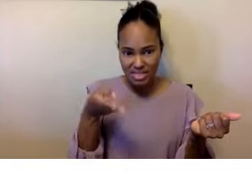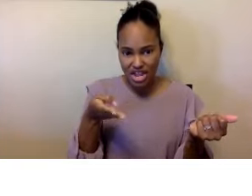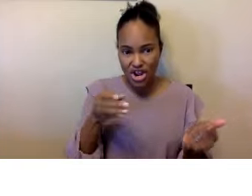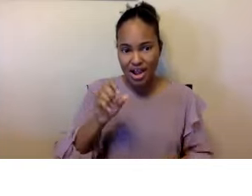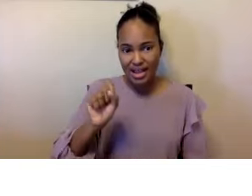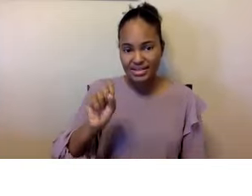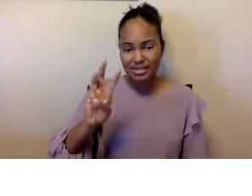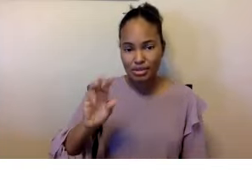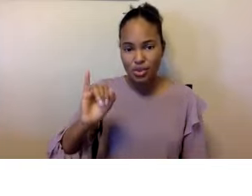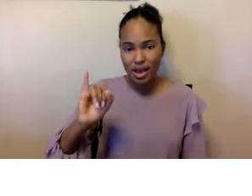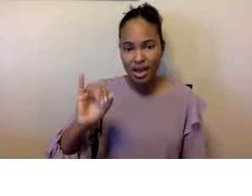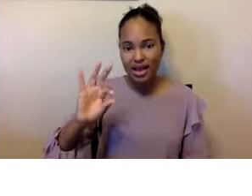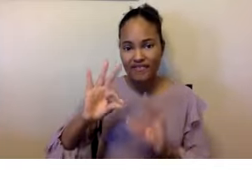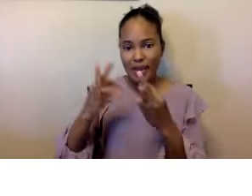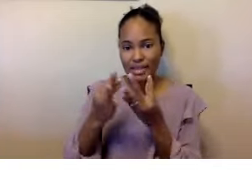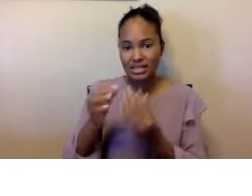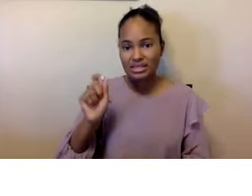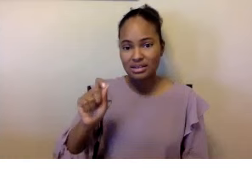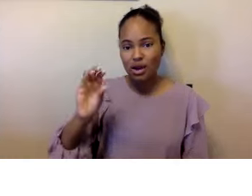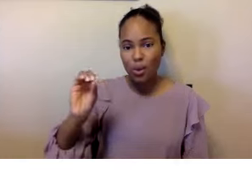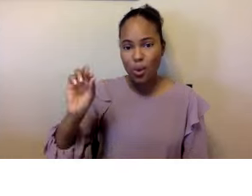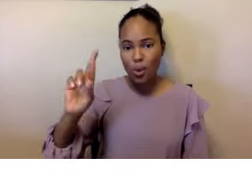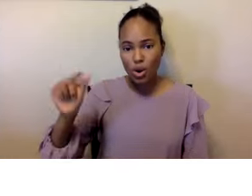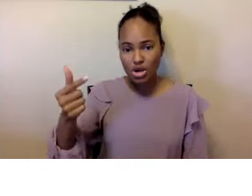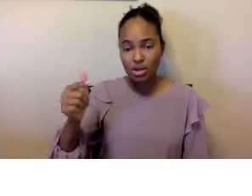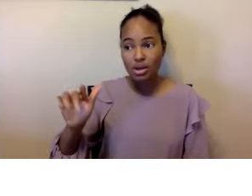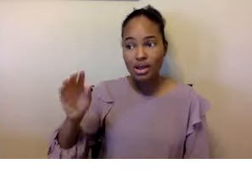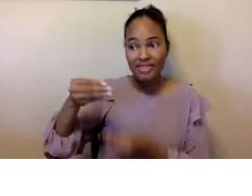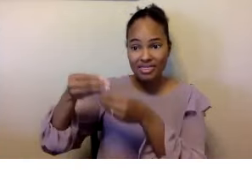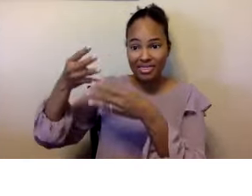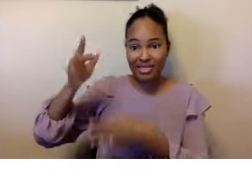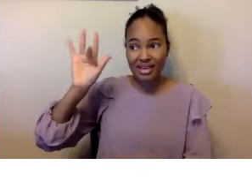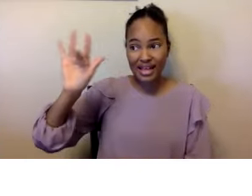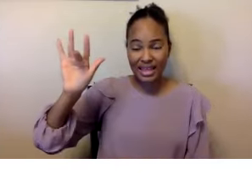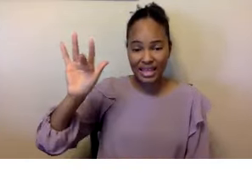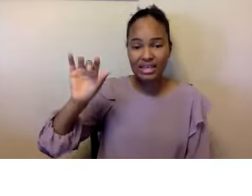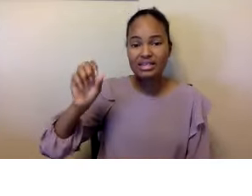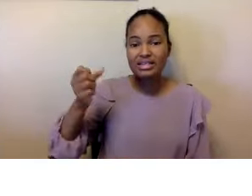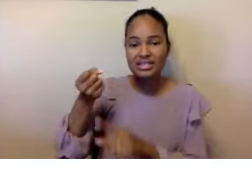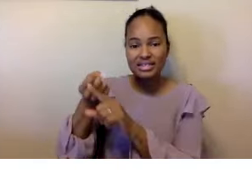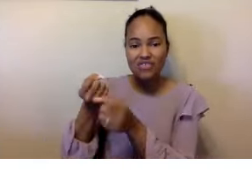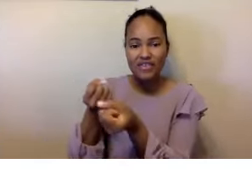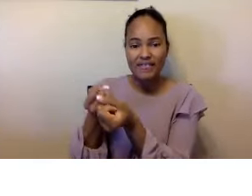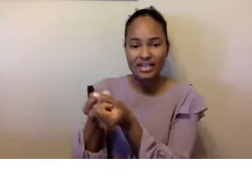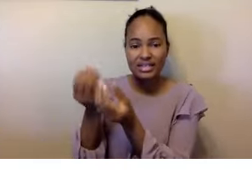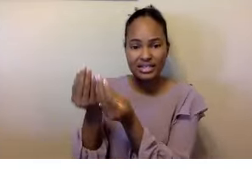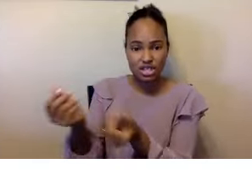swifamilies.org and just clicking on the tab self-advocacy solutions. Or if you want to